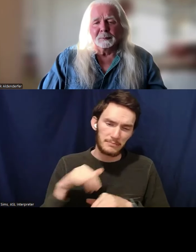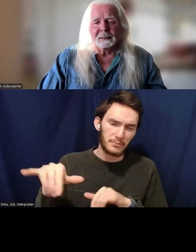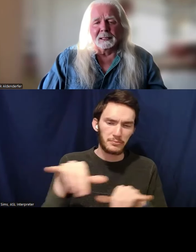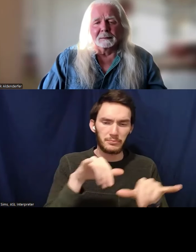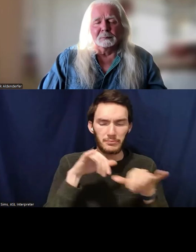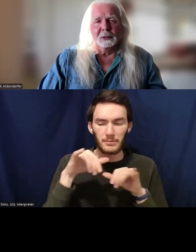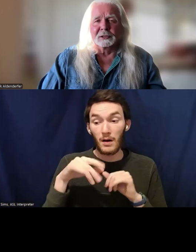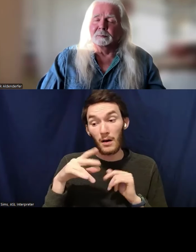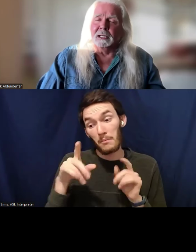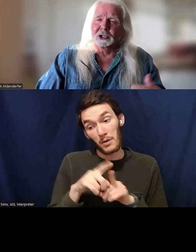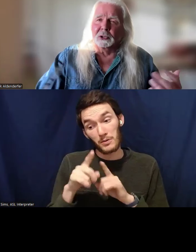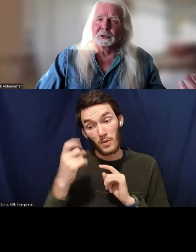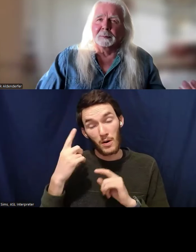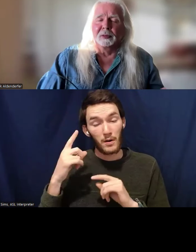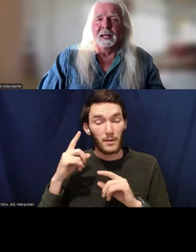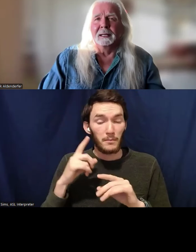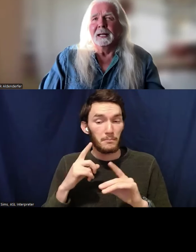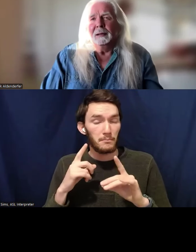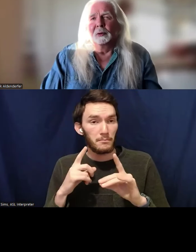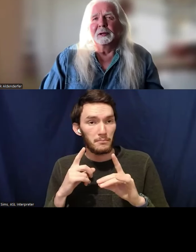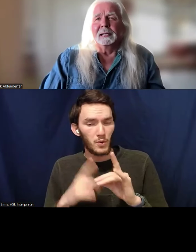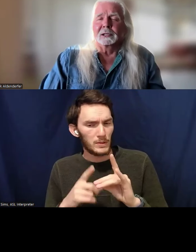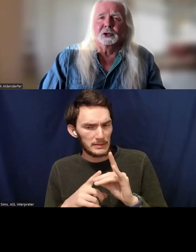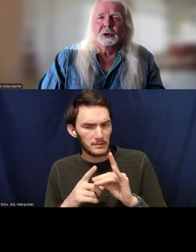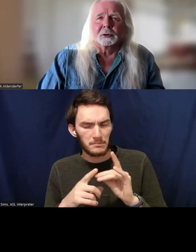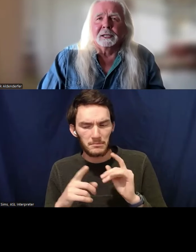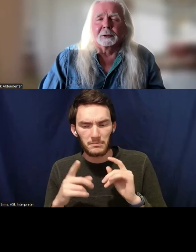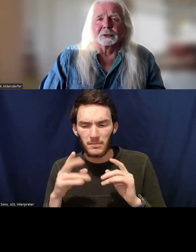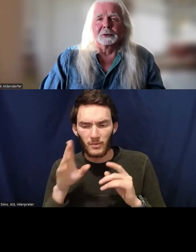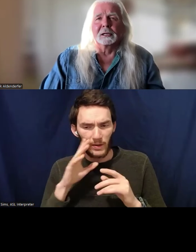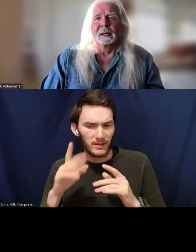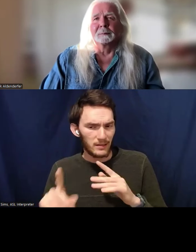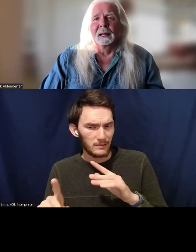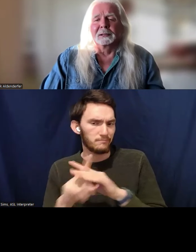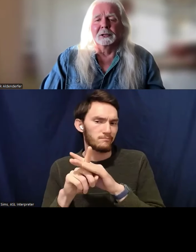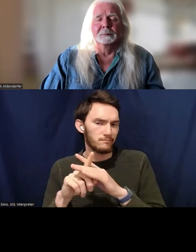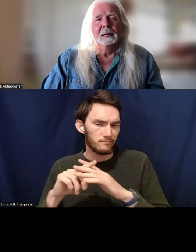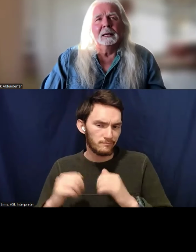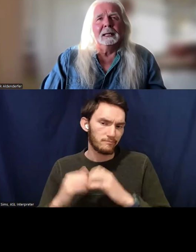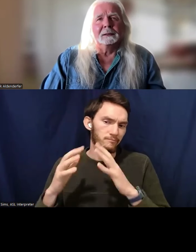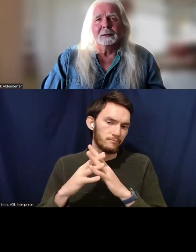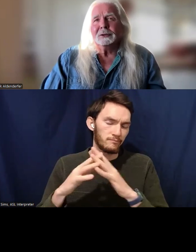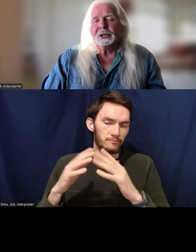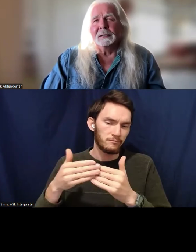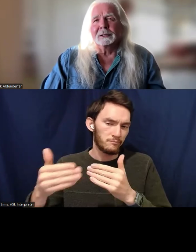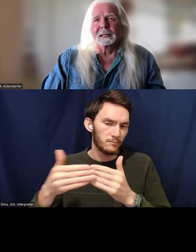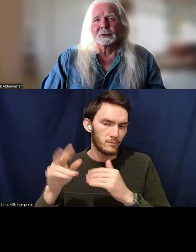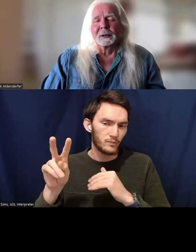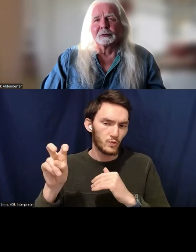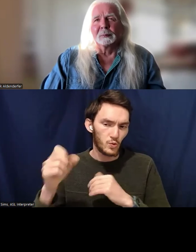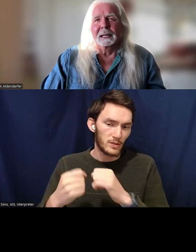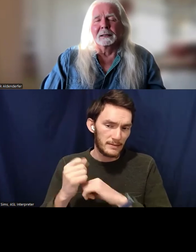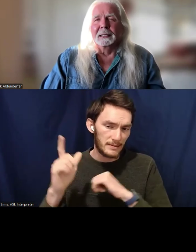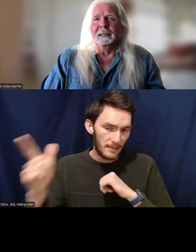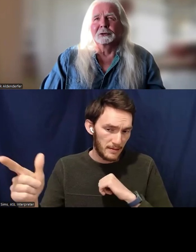to some extent, Buddhism, it shows up then within the next 200 years on the Tibetan plateau. It does change things